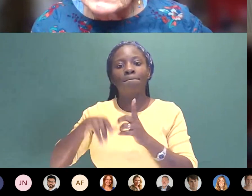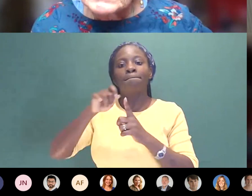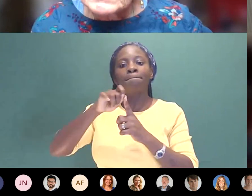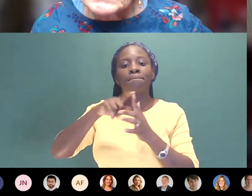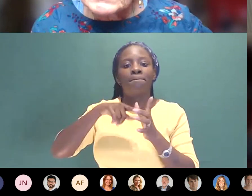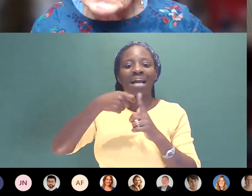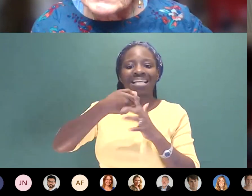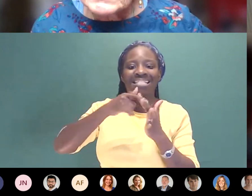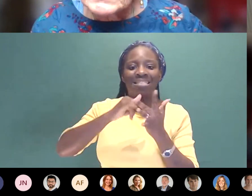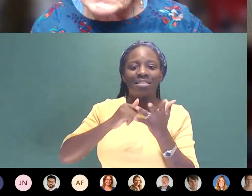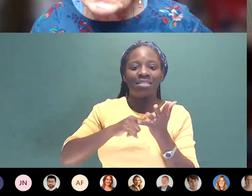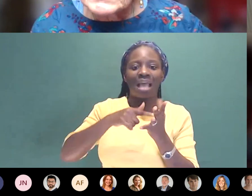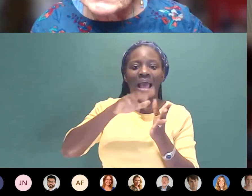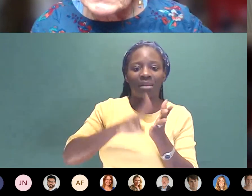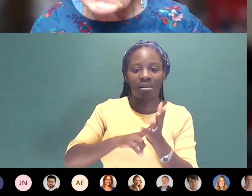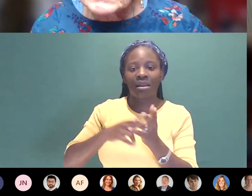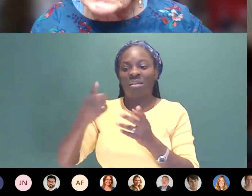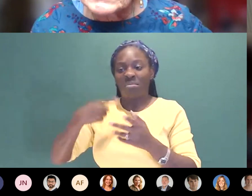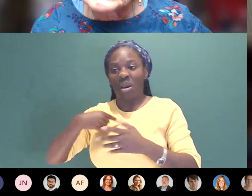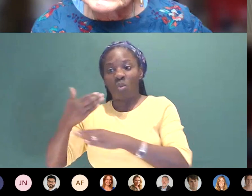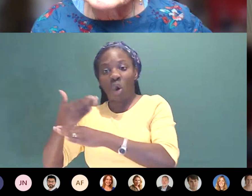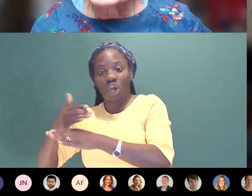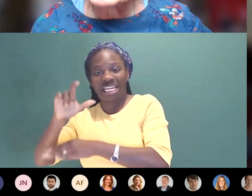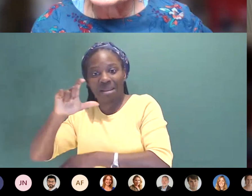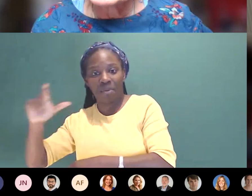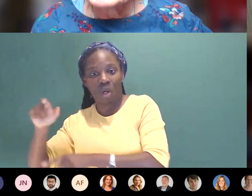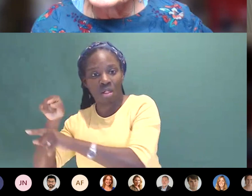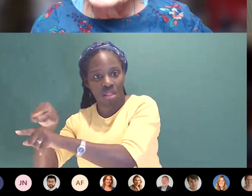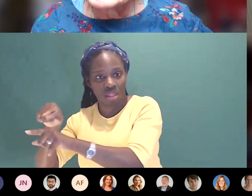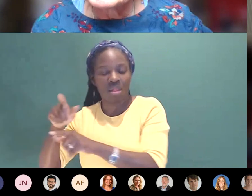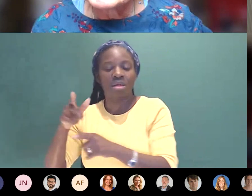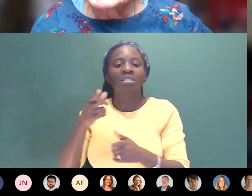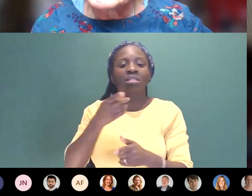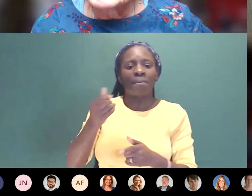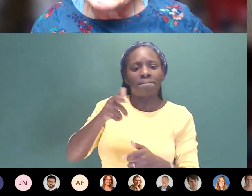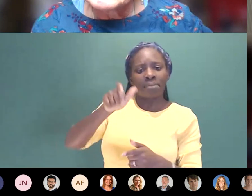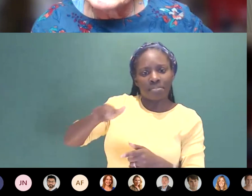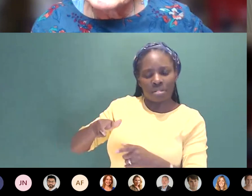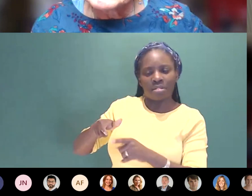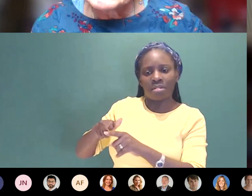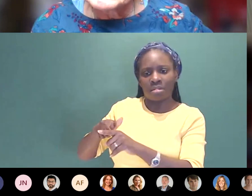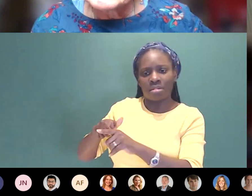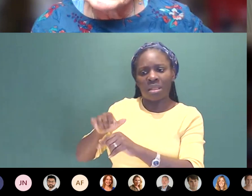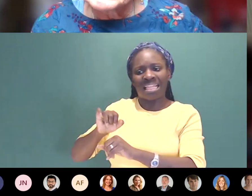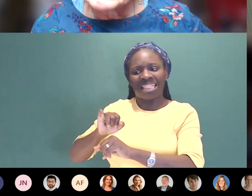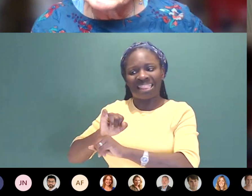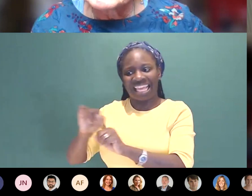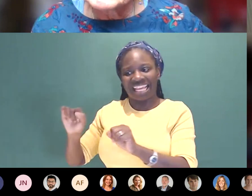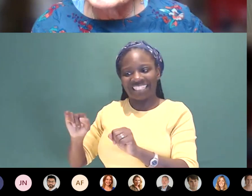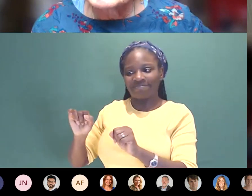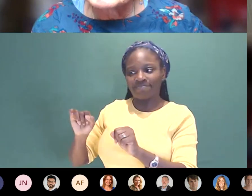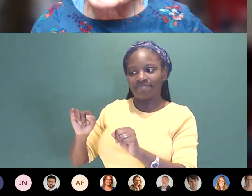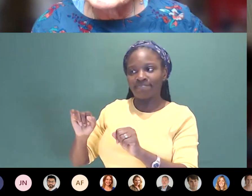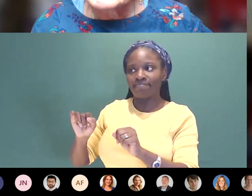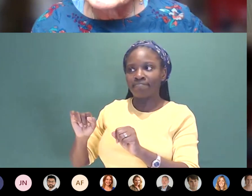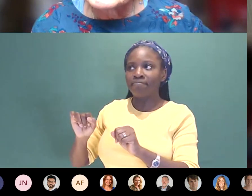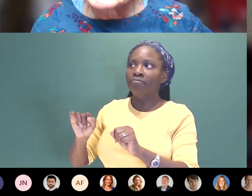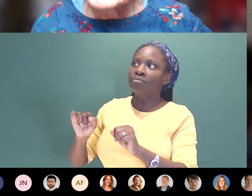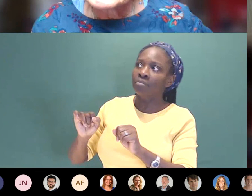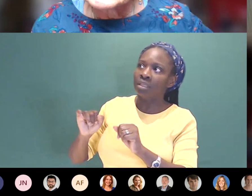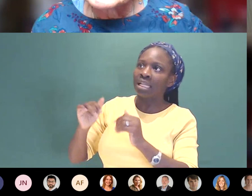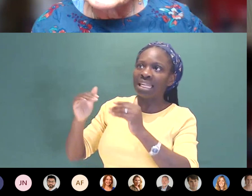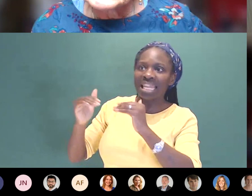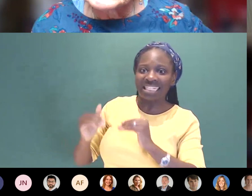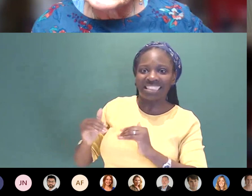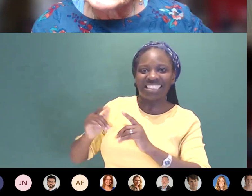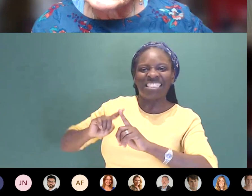noticed that people with disability who have a decent job or business, they are look less different, and respect starts and the